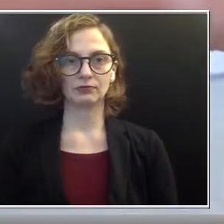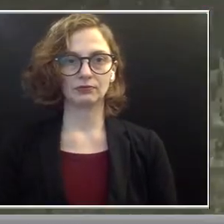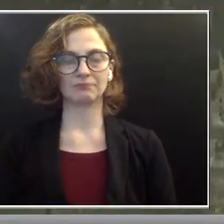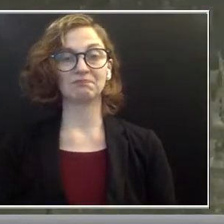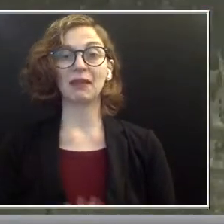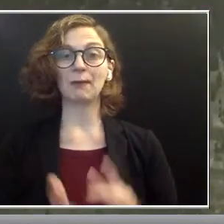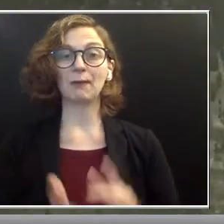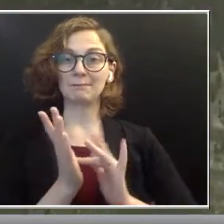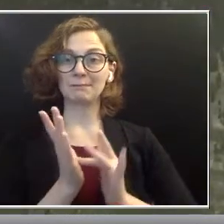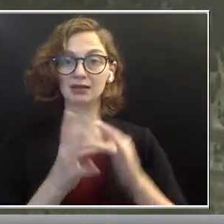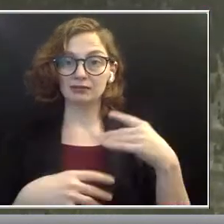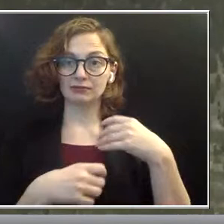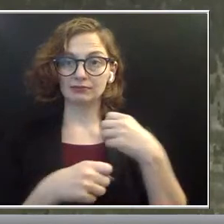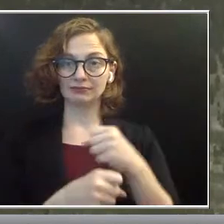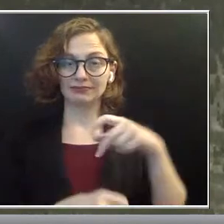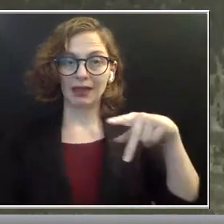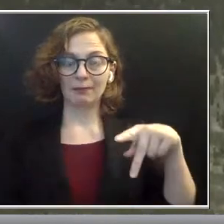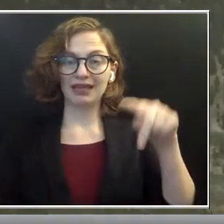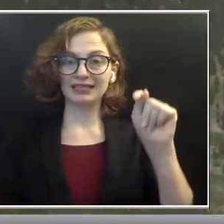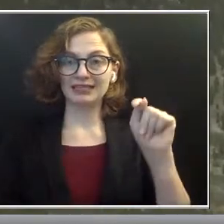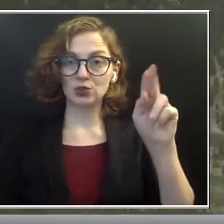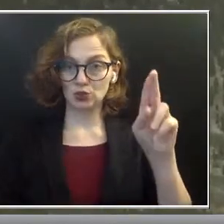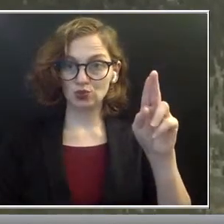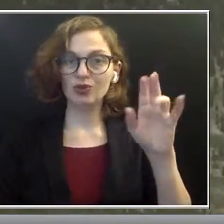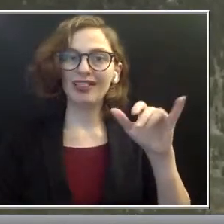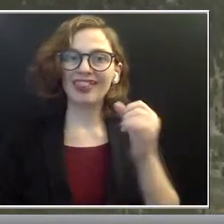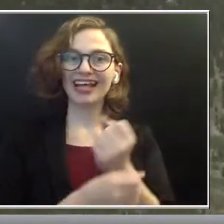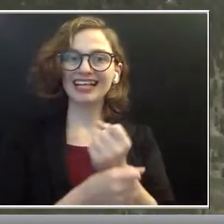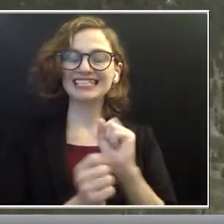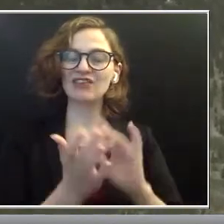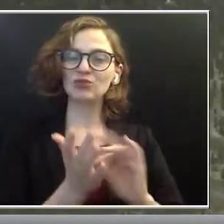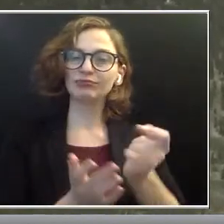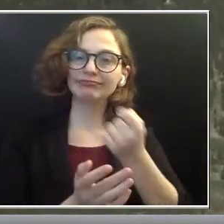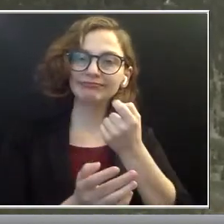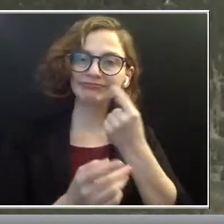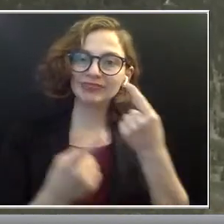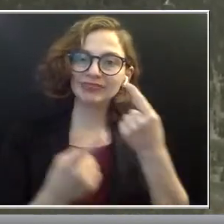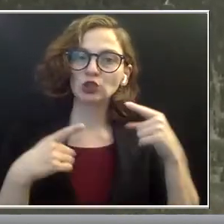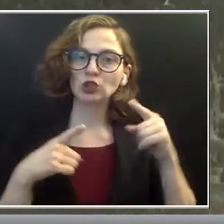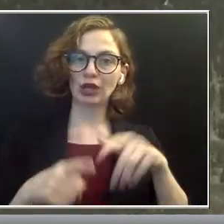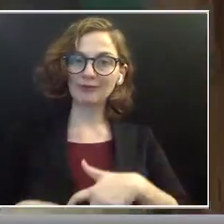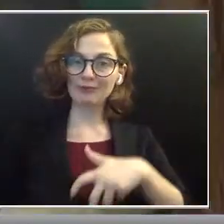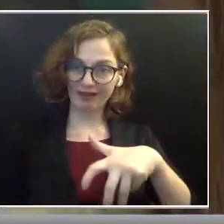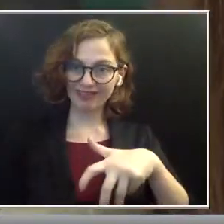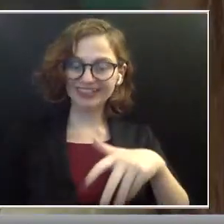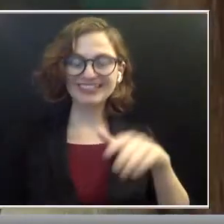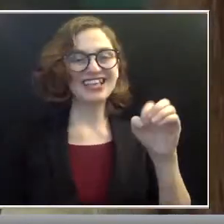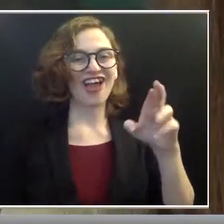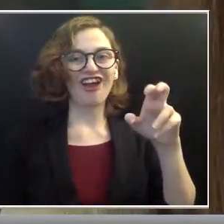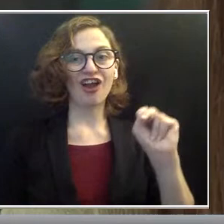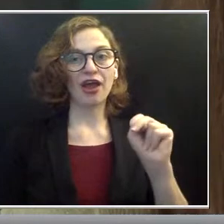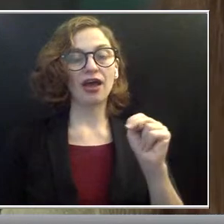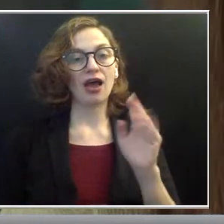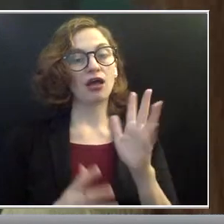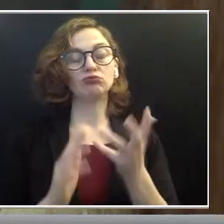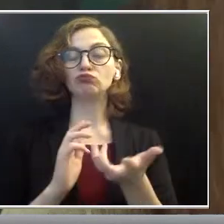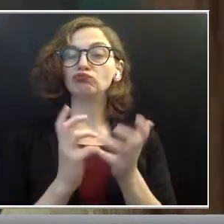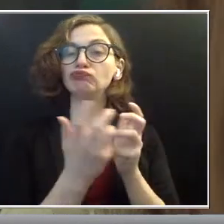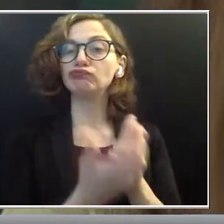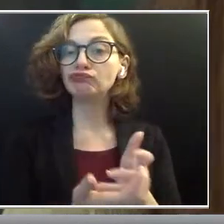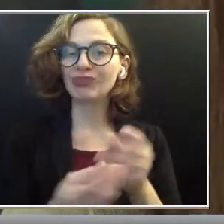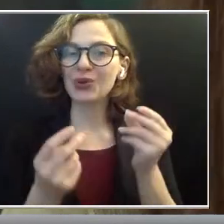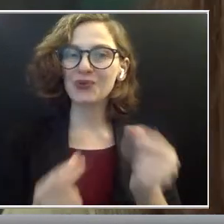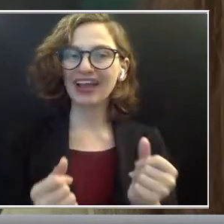pregnancy. Erin adjusted to the medication quickly and just in time. Any news on the pregnancy front?